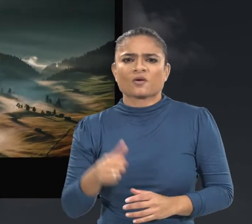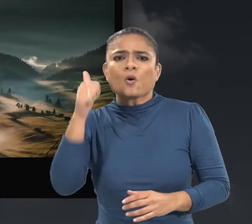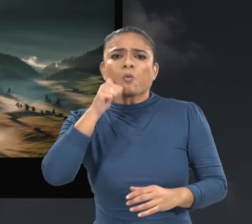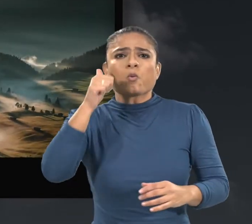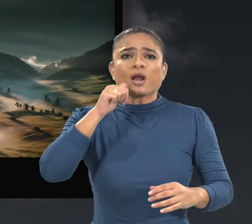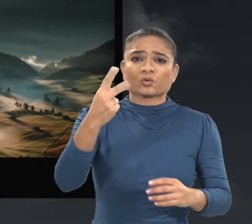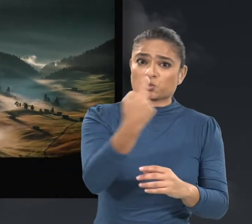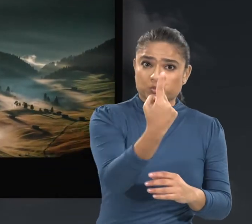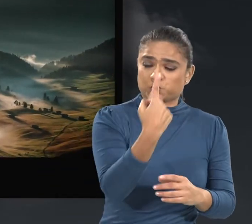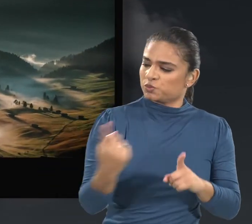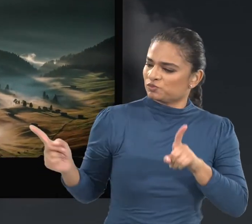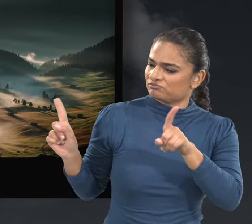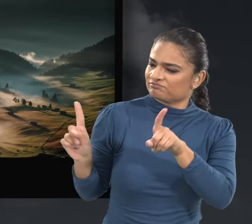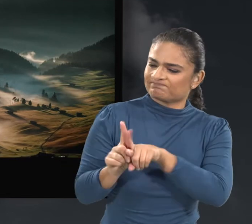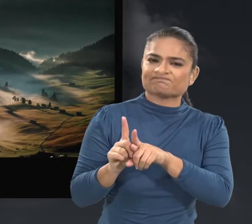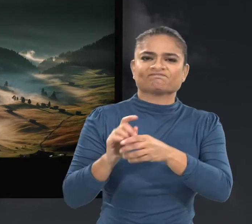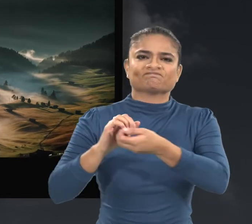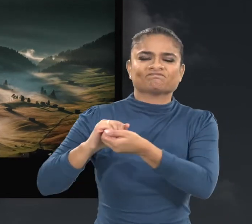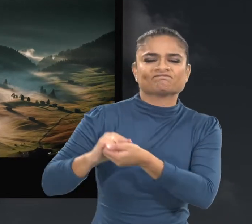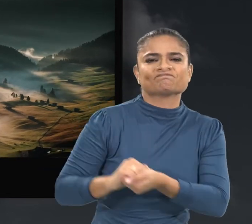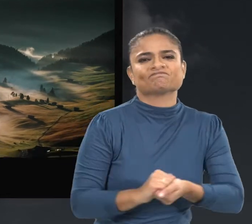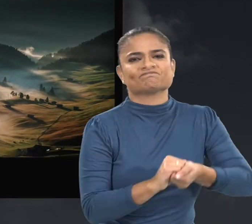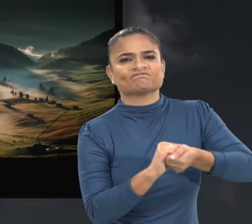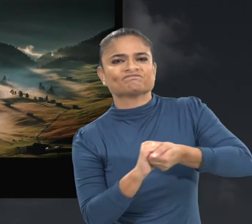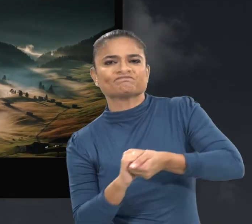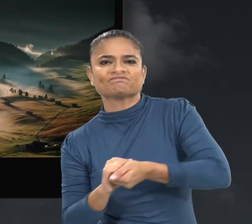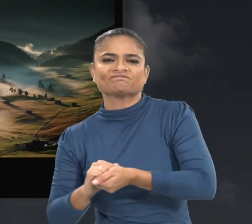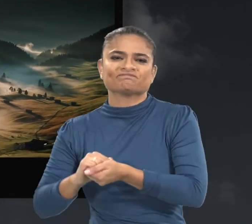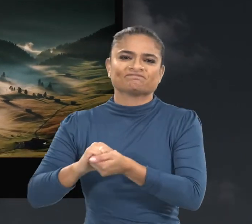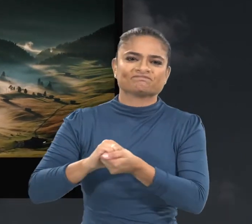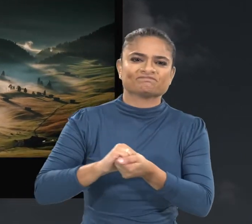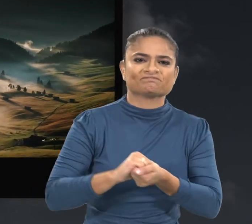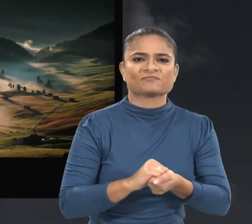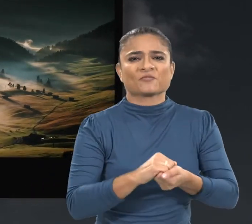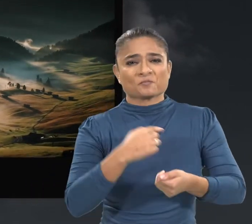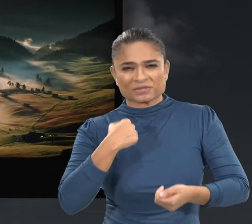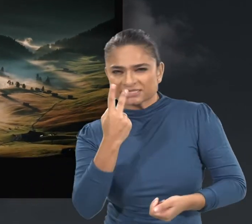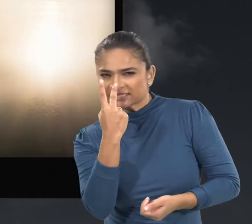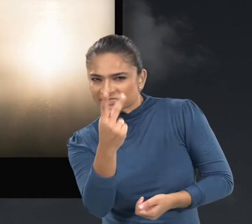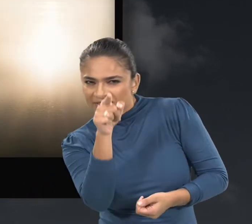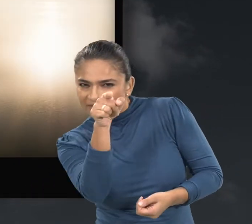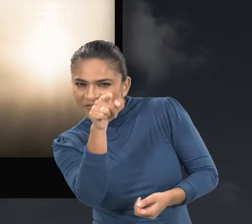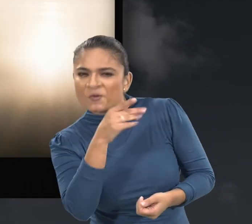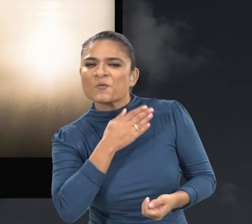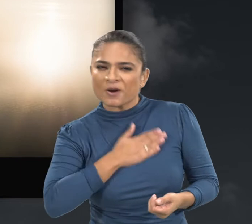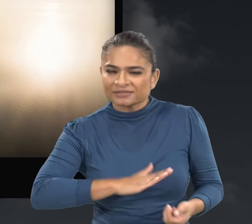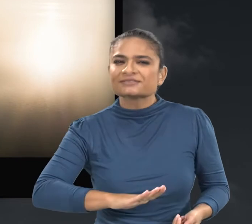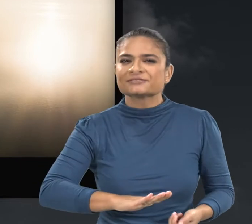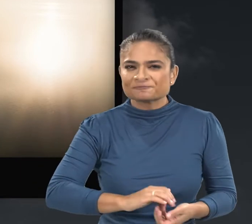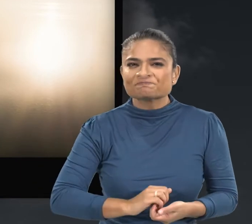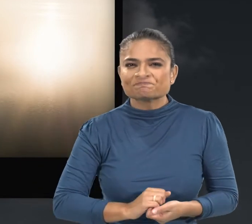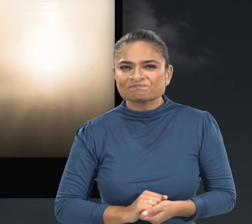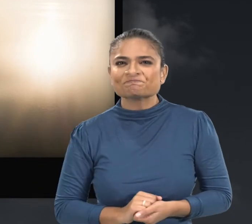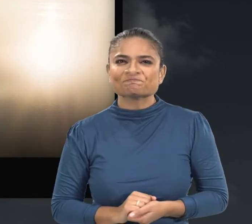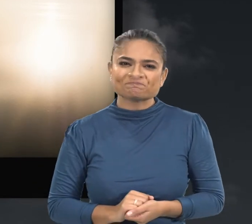When I hold you in my arms, I want to see you. I